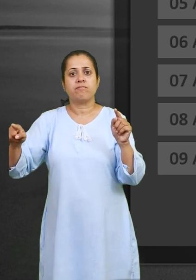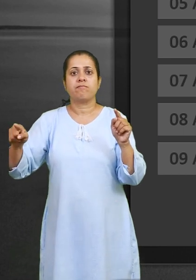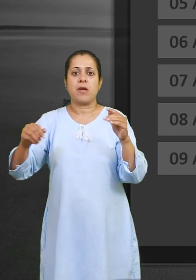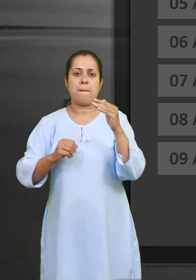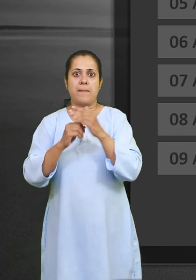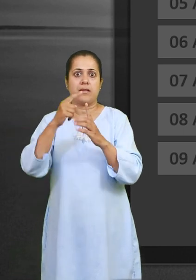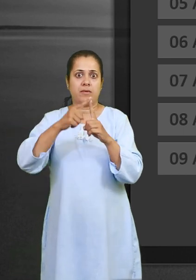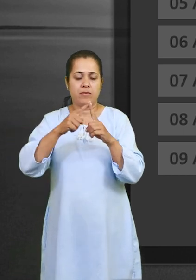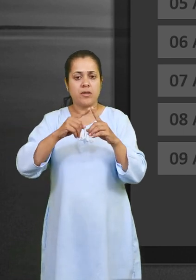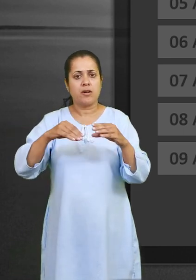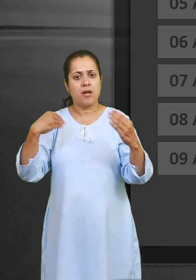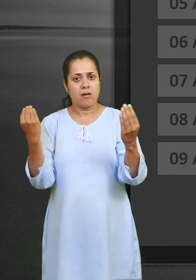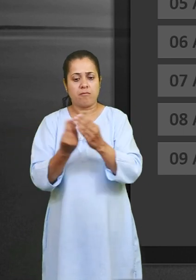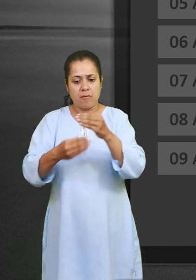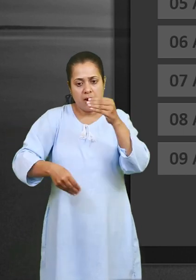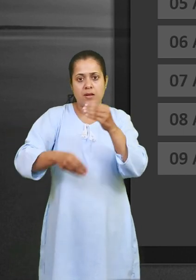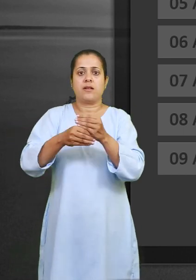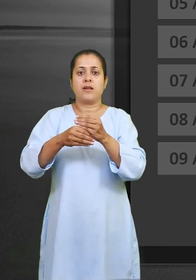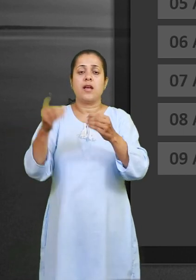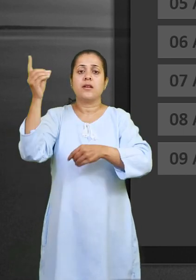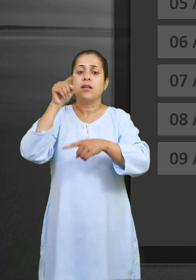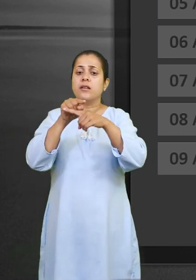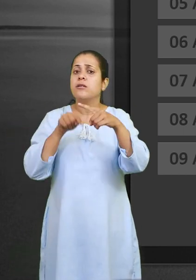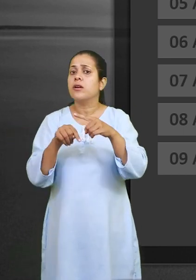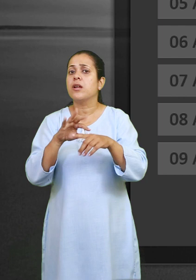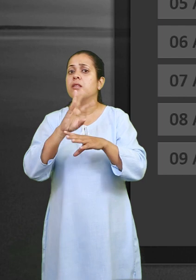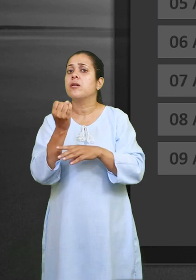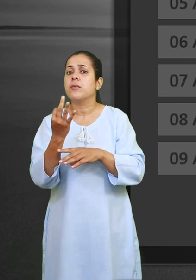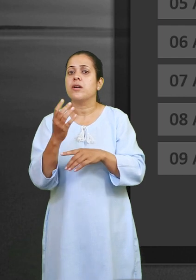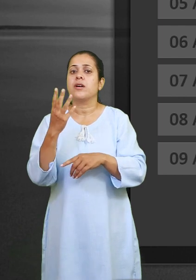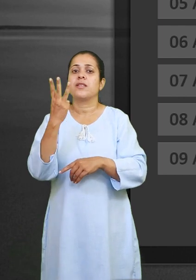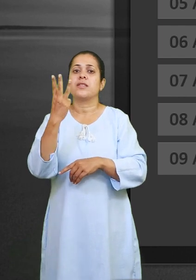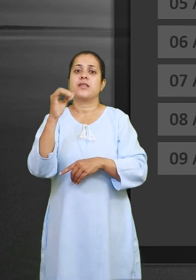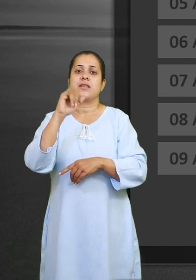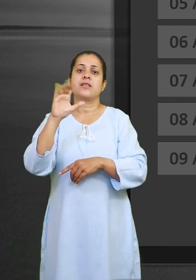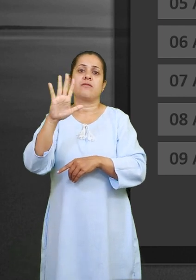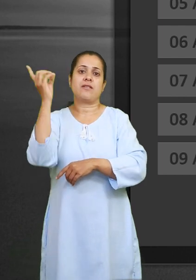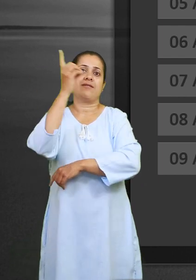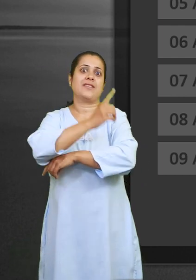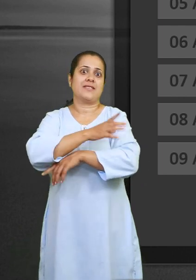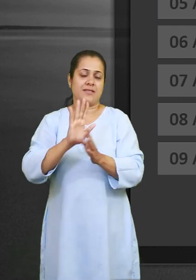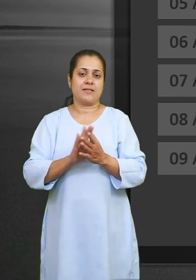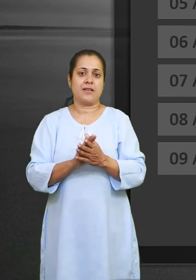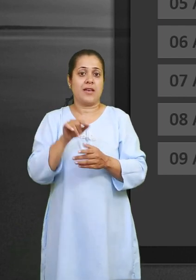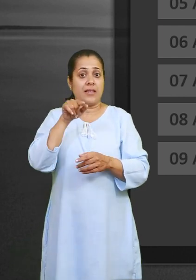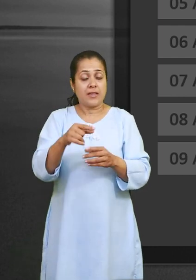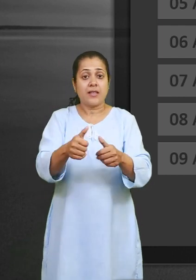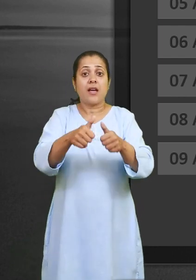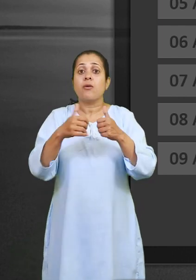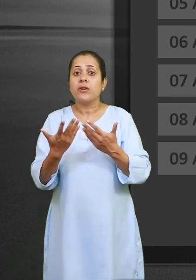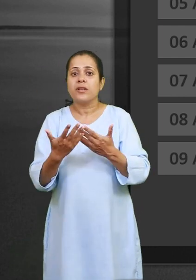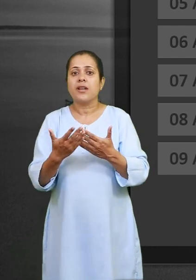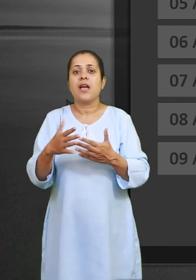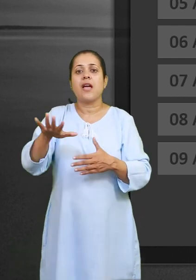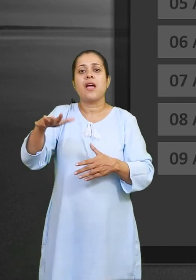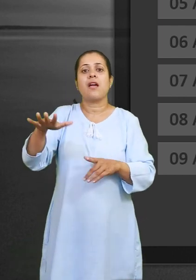temperatures and divide it by 365. That will give me an average temperature,